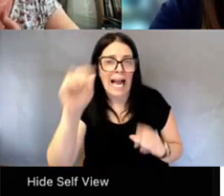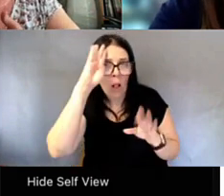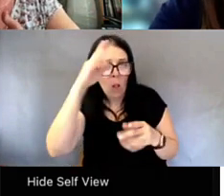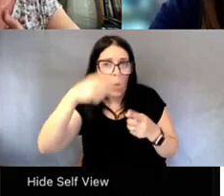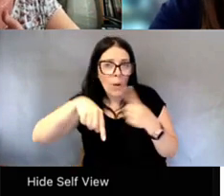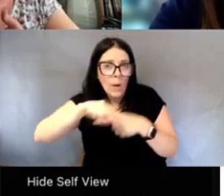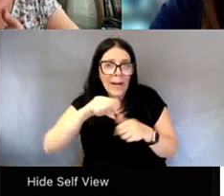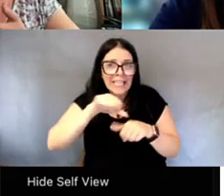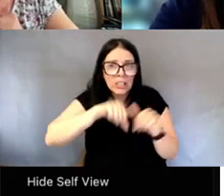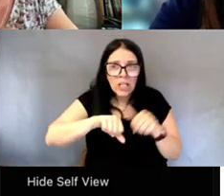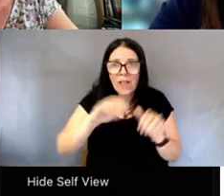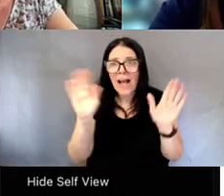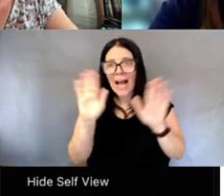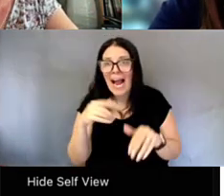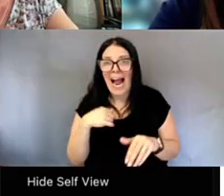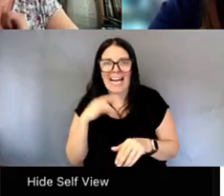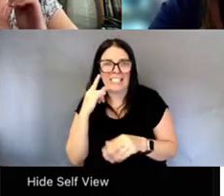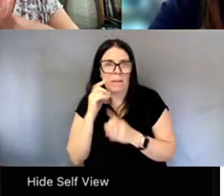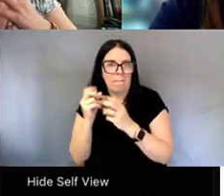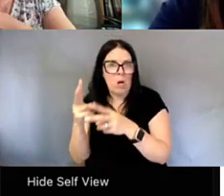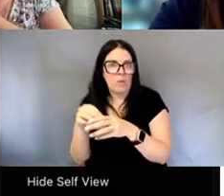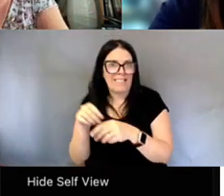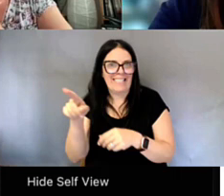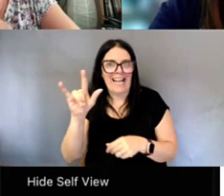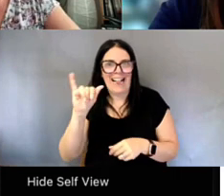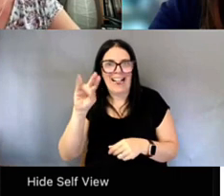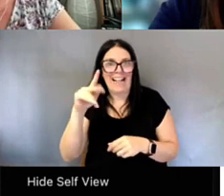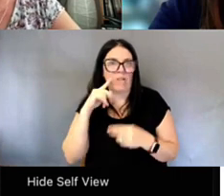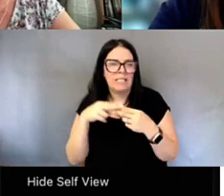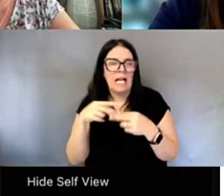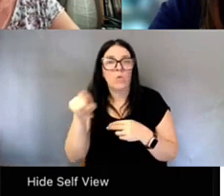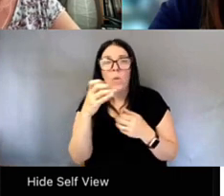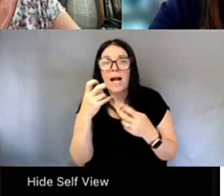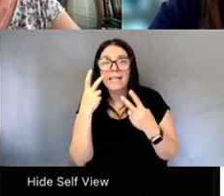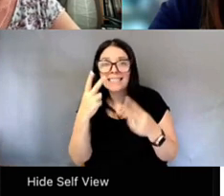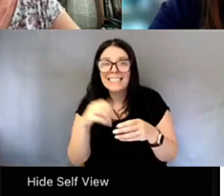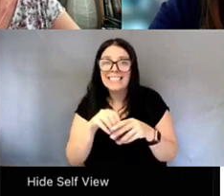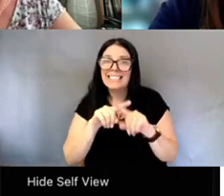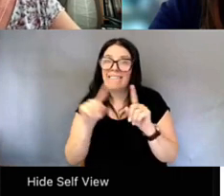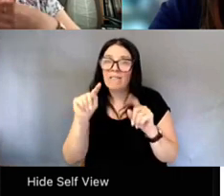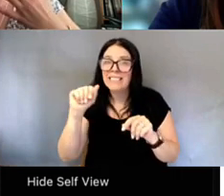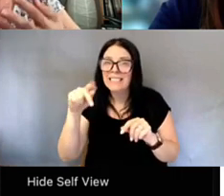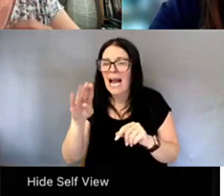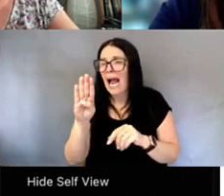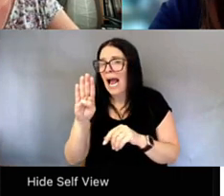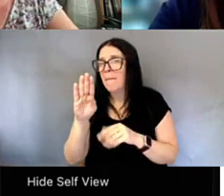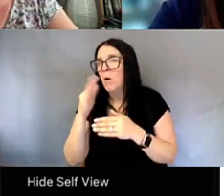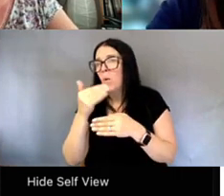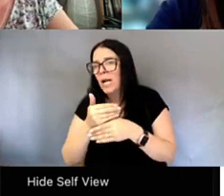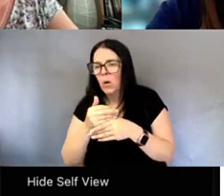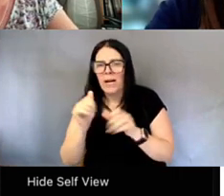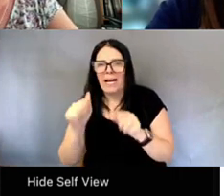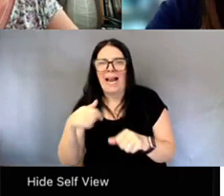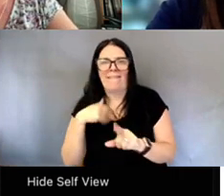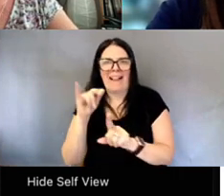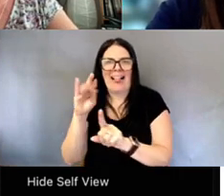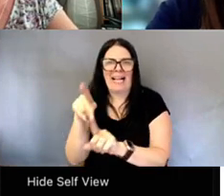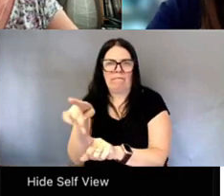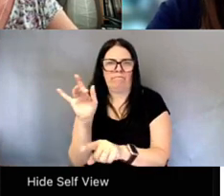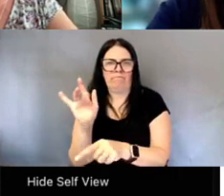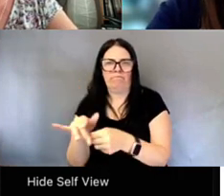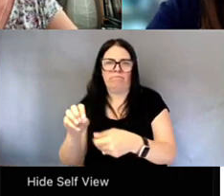just reposted a link to the slides. So if you want to open them in a separate tab or window, you will have a link to do that.